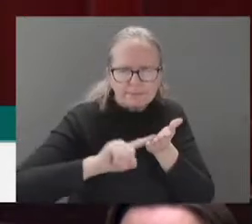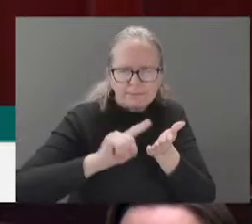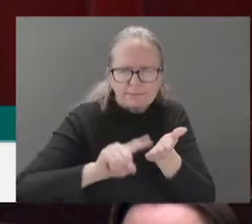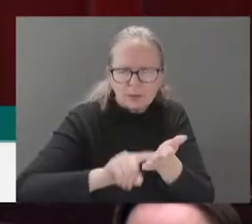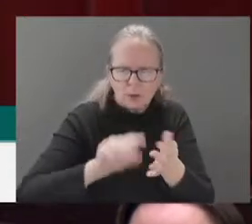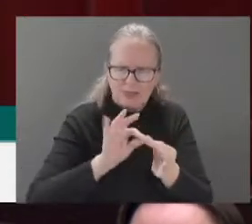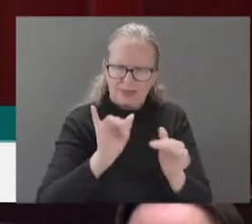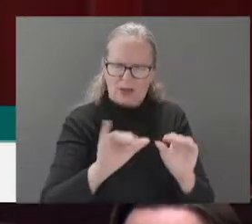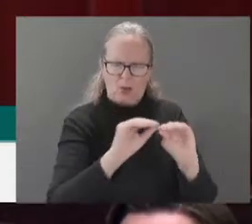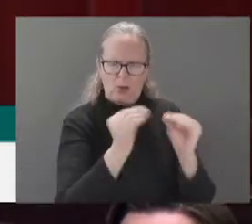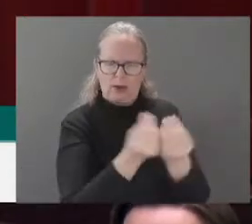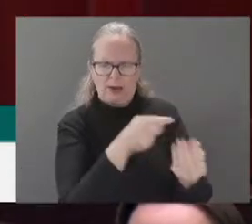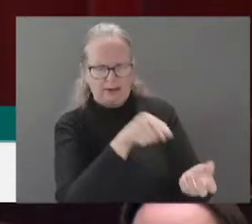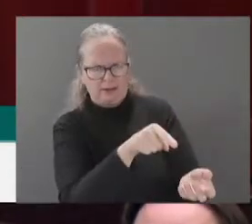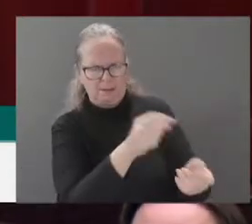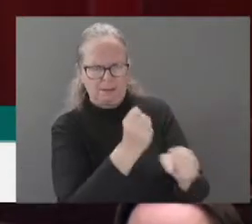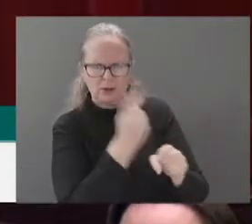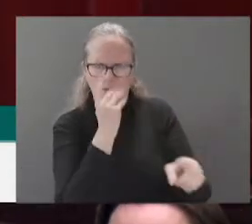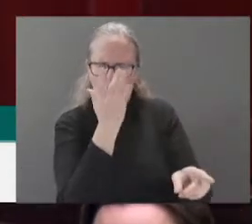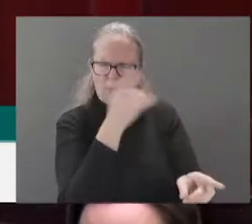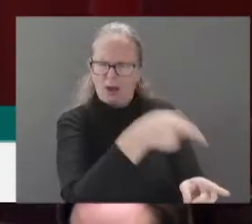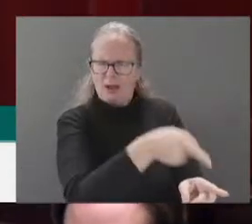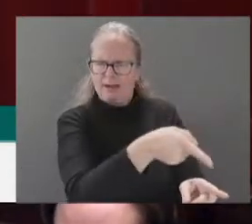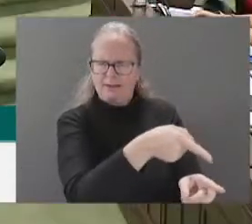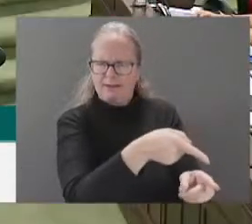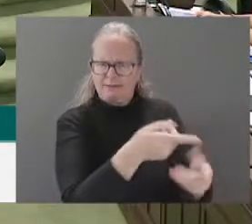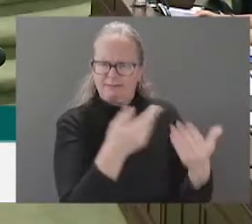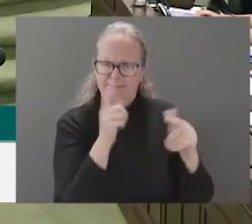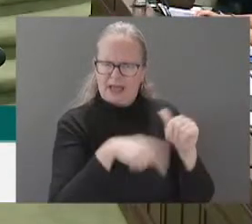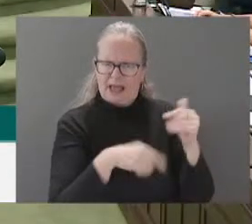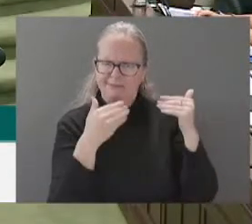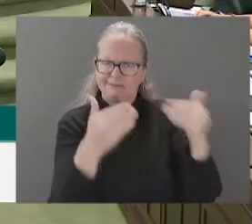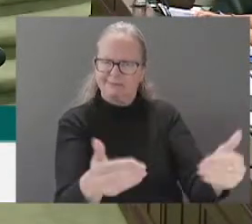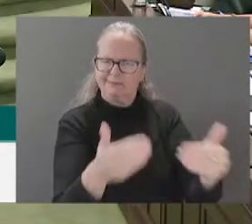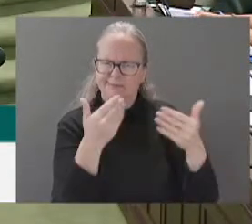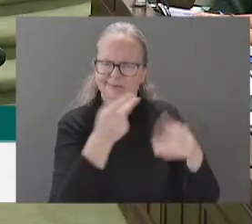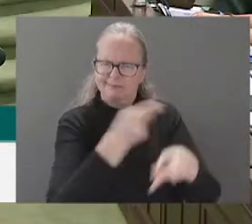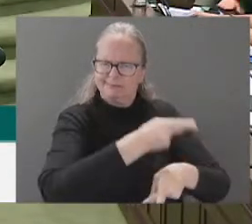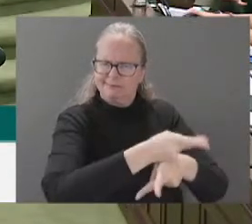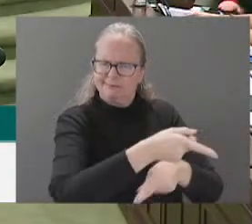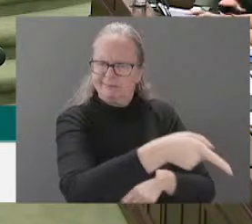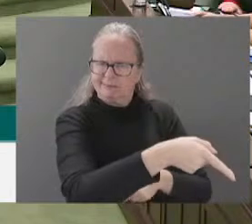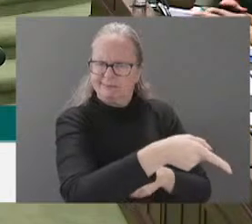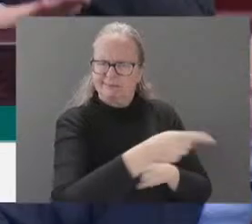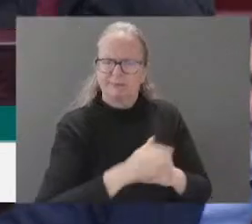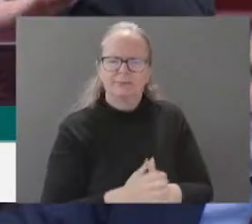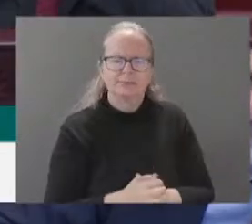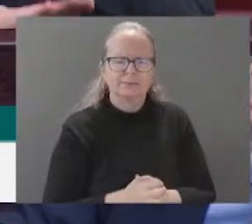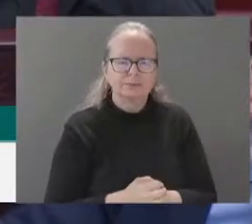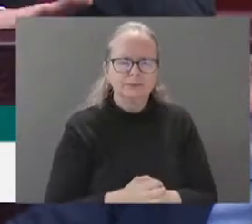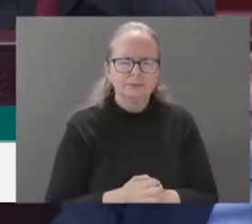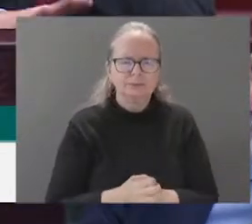that cannot do things like that in the future Mr Speaker The Honorable member for Edmonton City